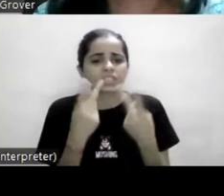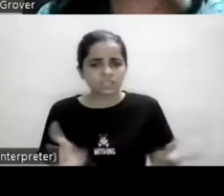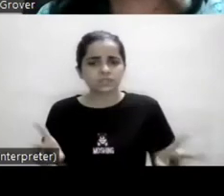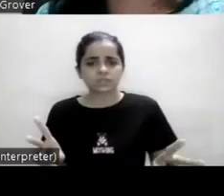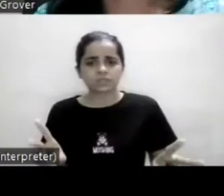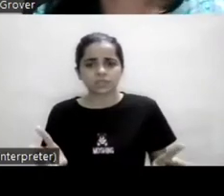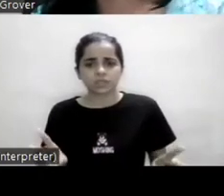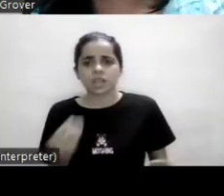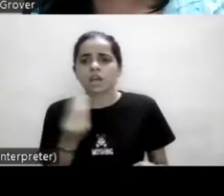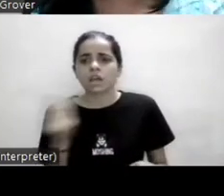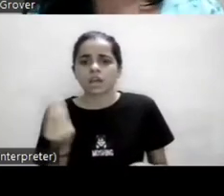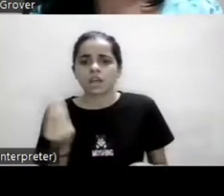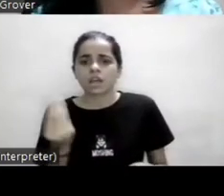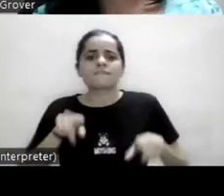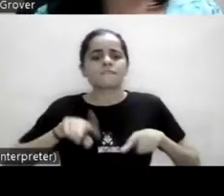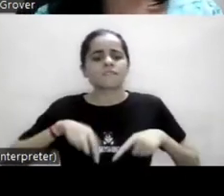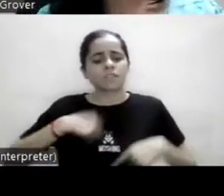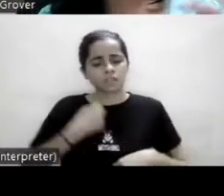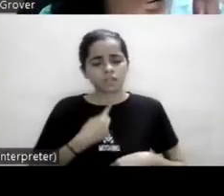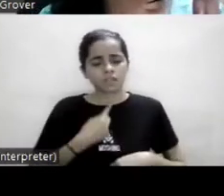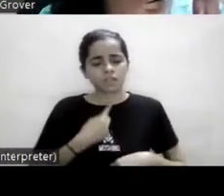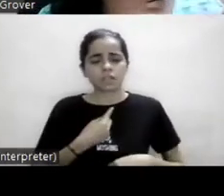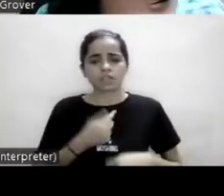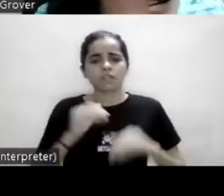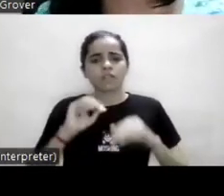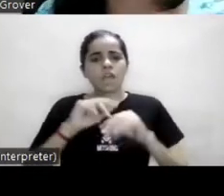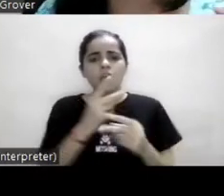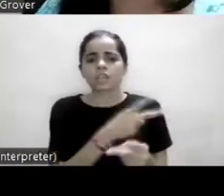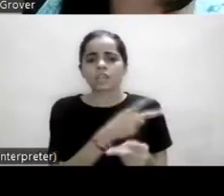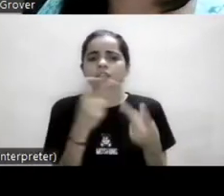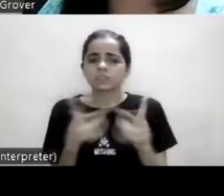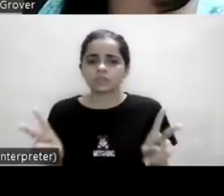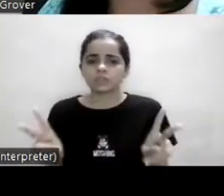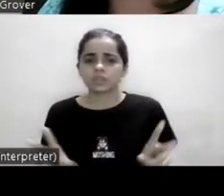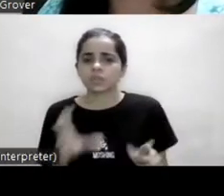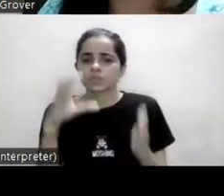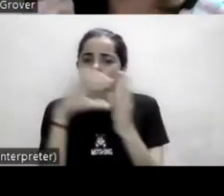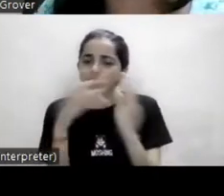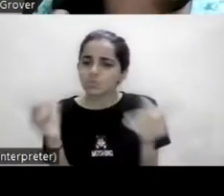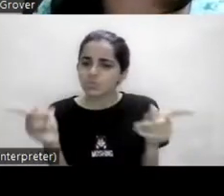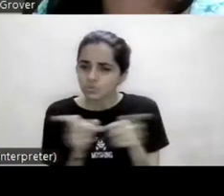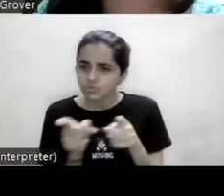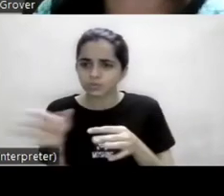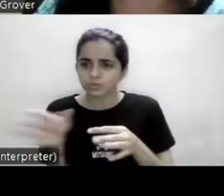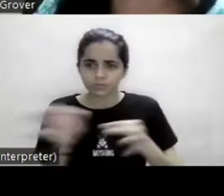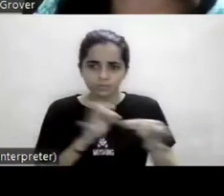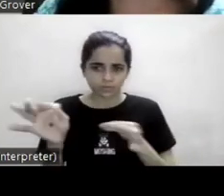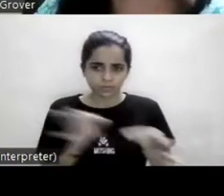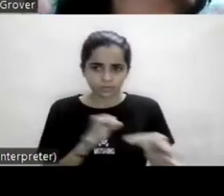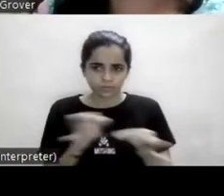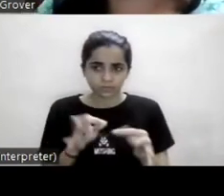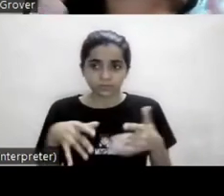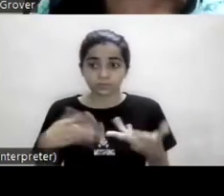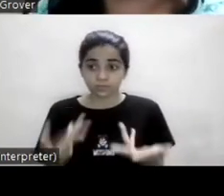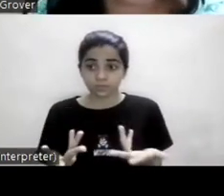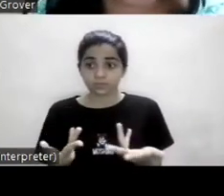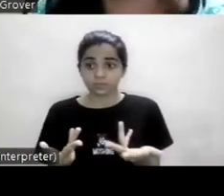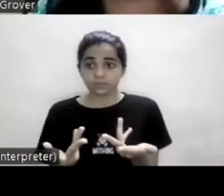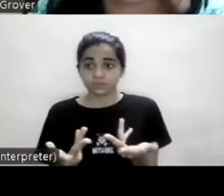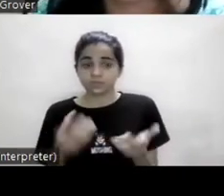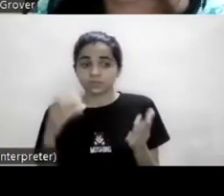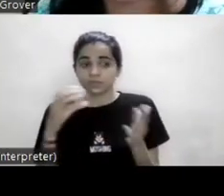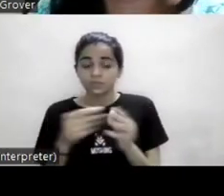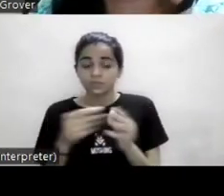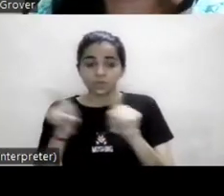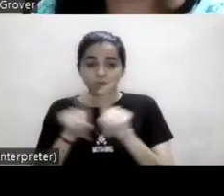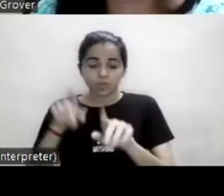reference to its own terms. So this is something in short of, you know, what he was trying to do with that photo of